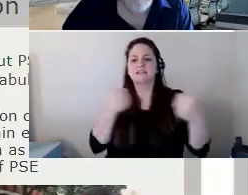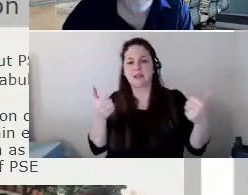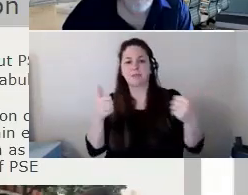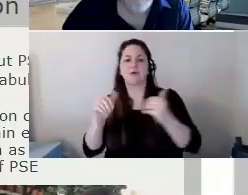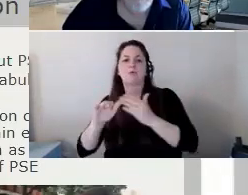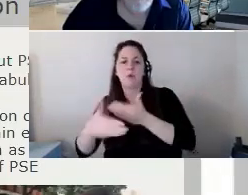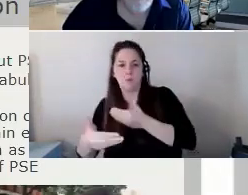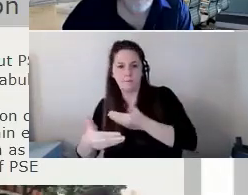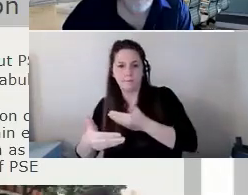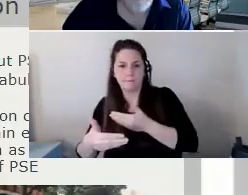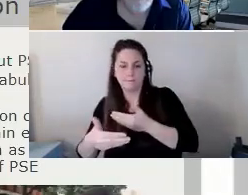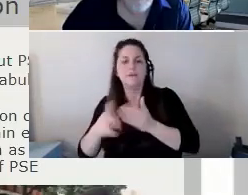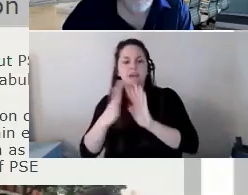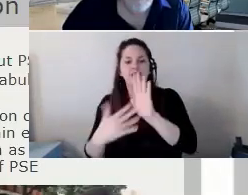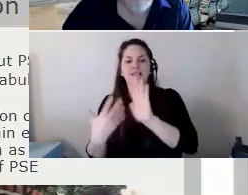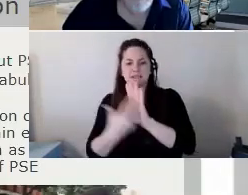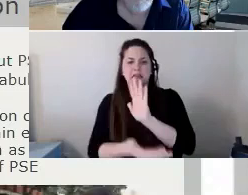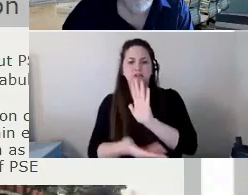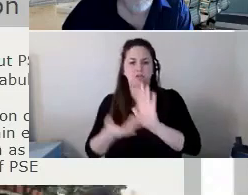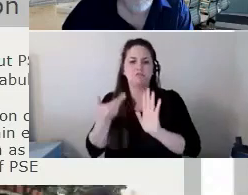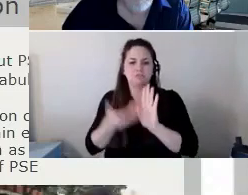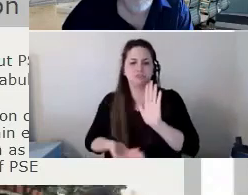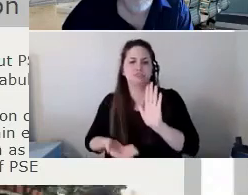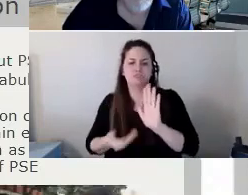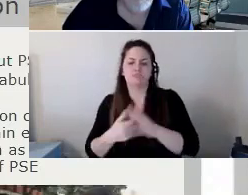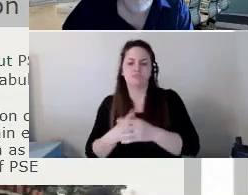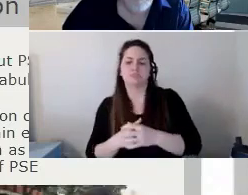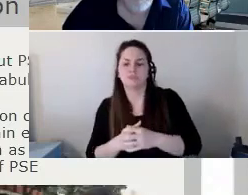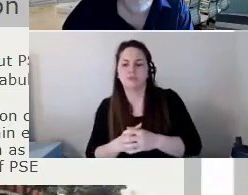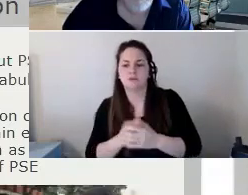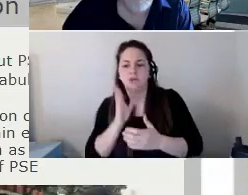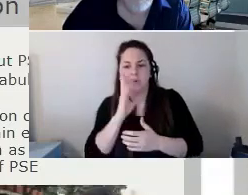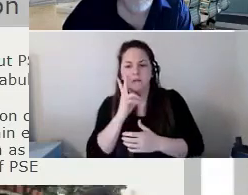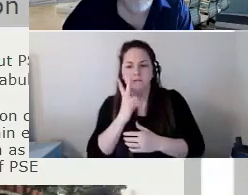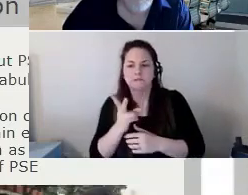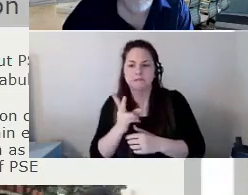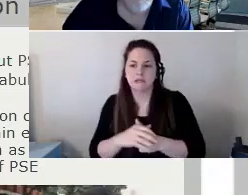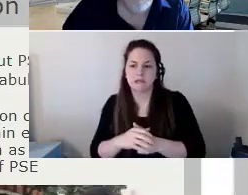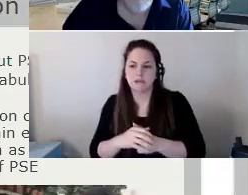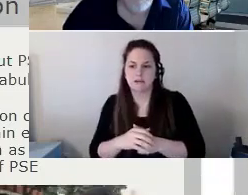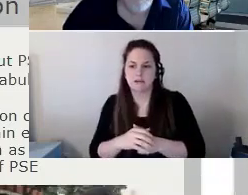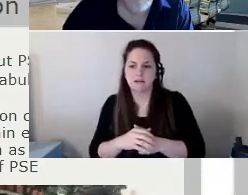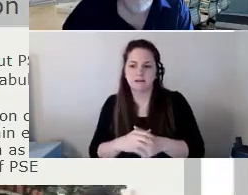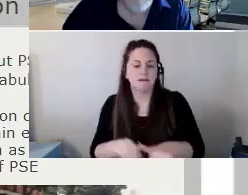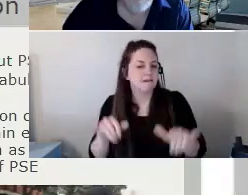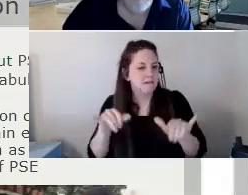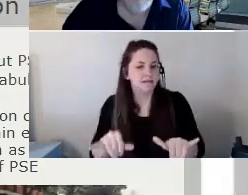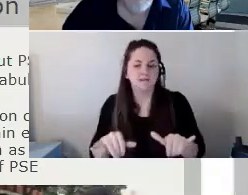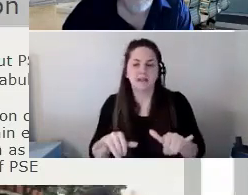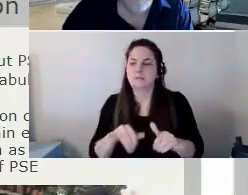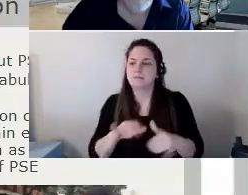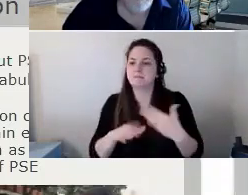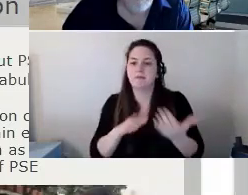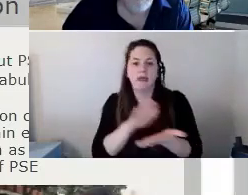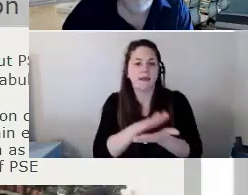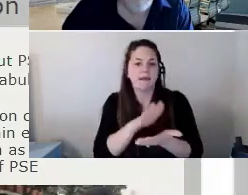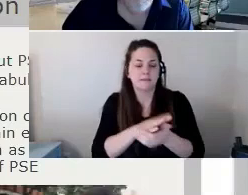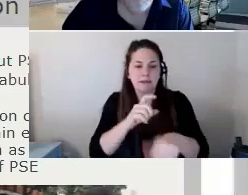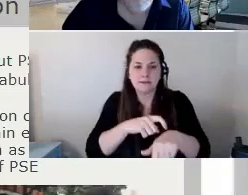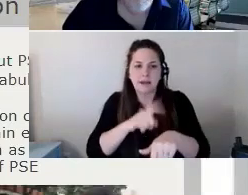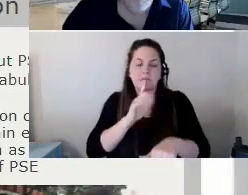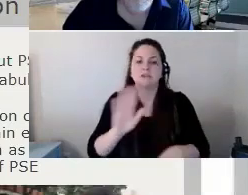that's in the schedule, and it has as you will see, the same all academic time is your